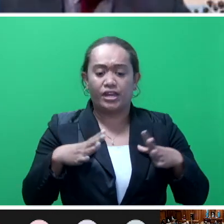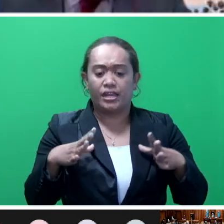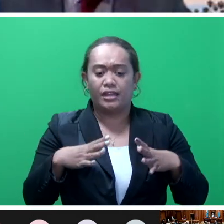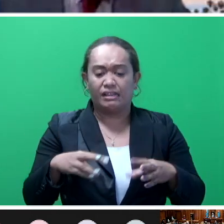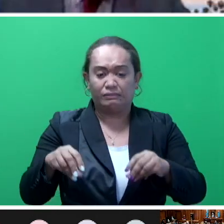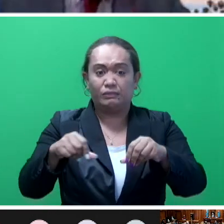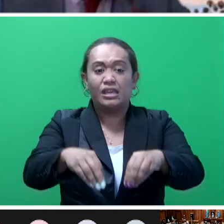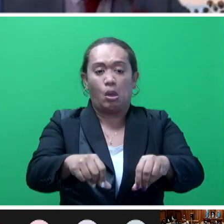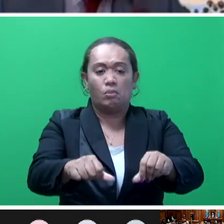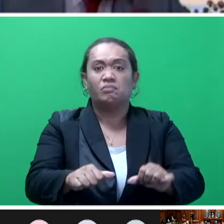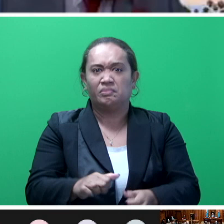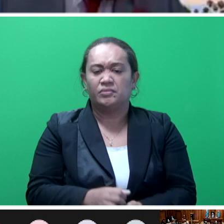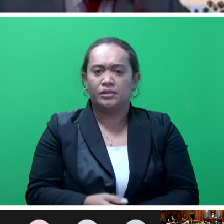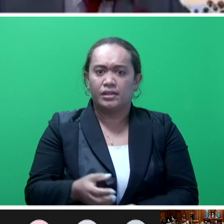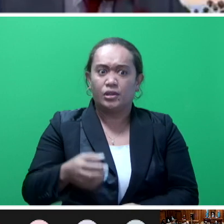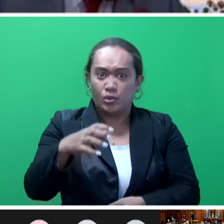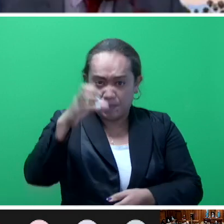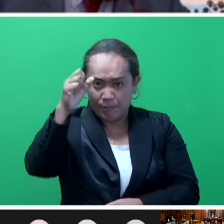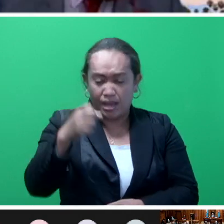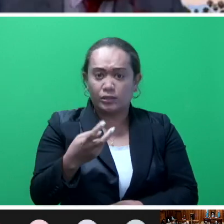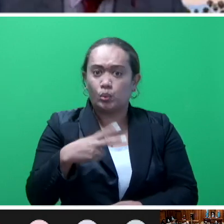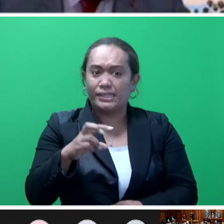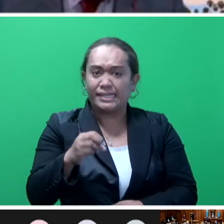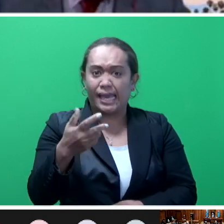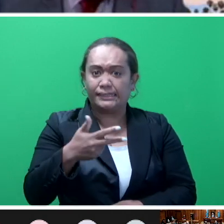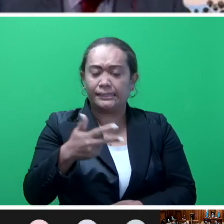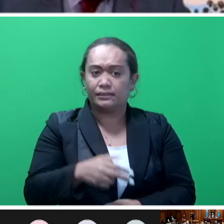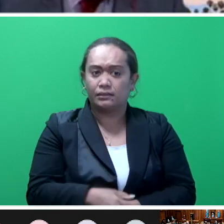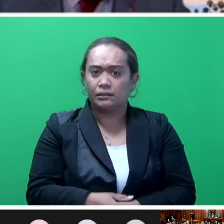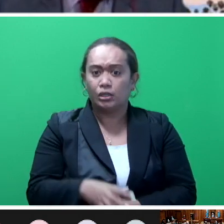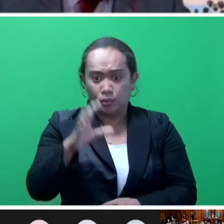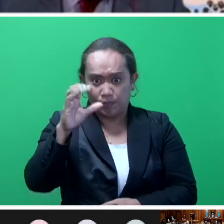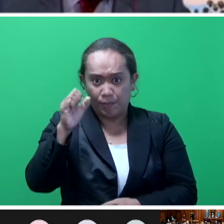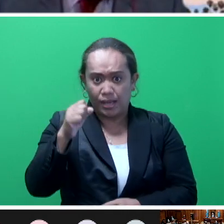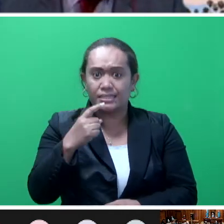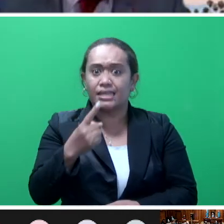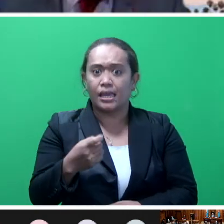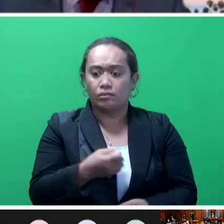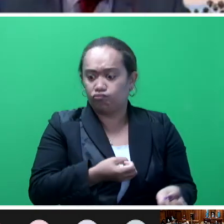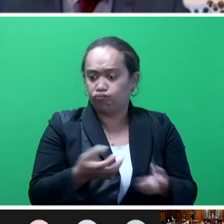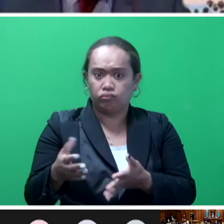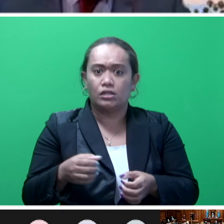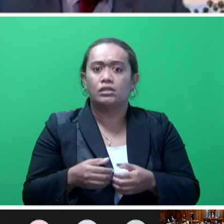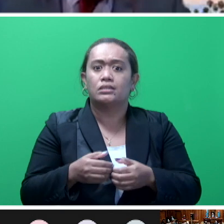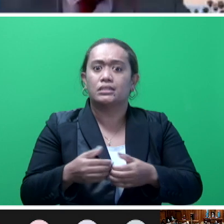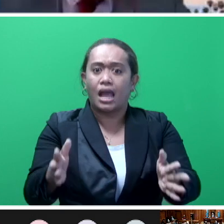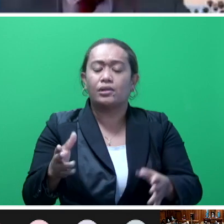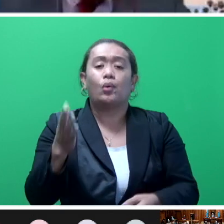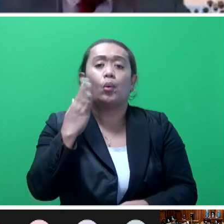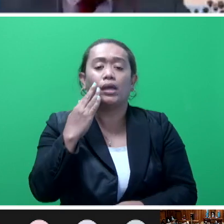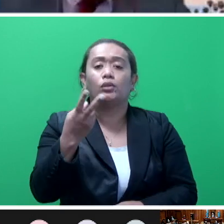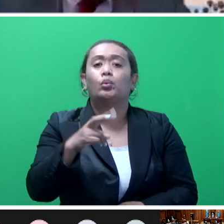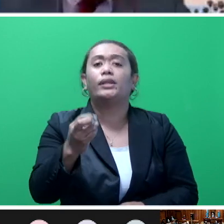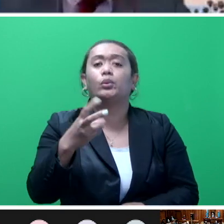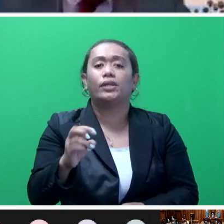in 2019 to be supplied in 2020? What has happened? If not